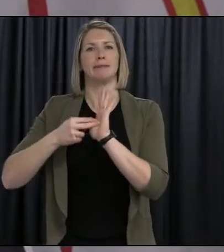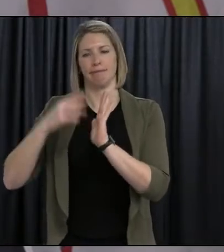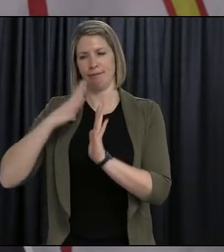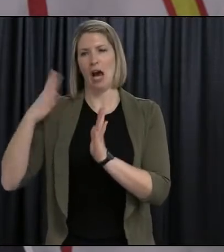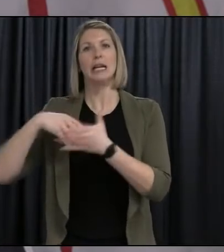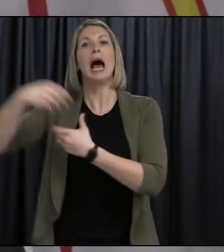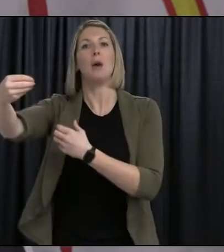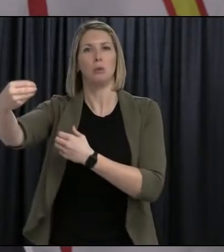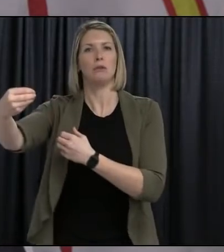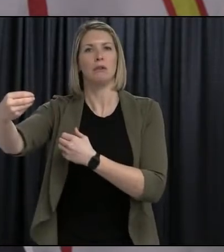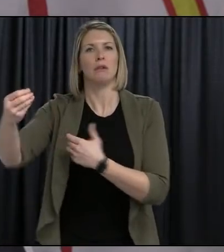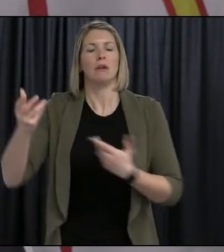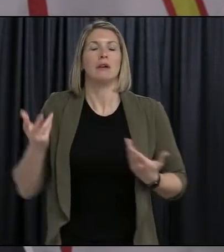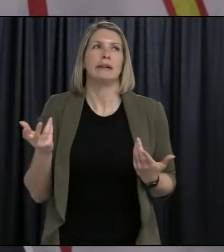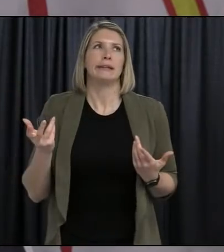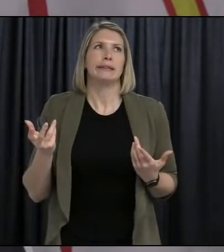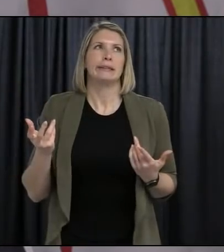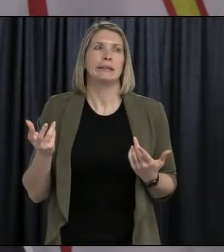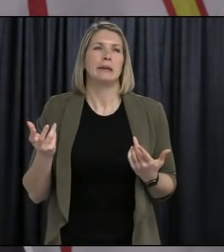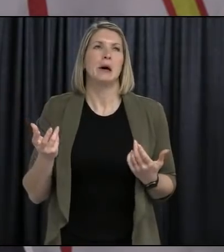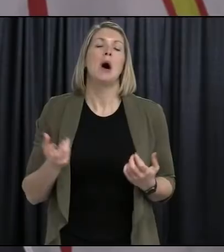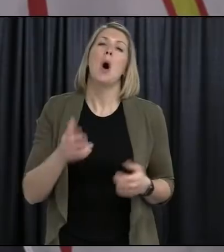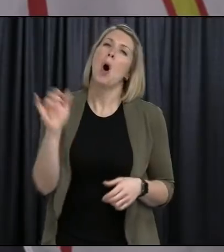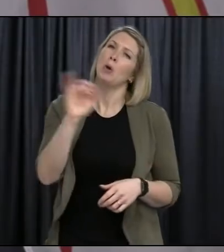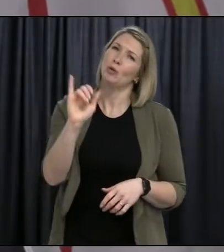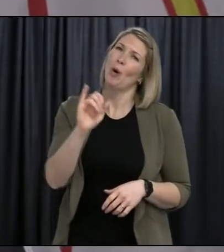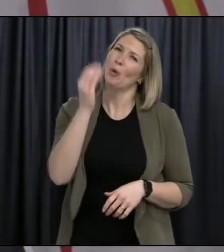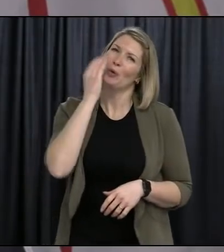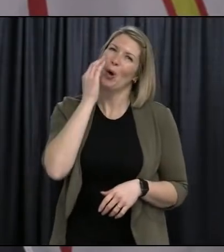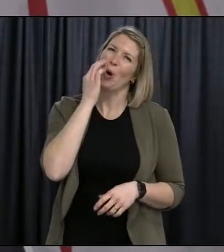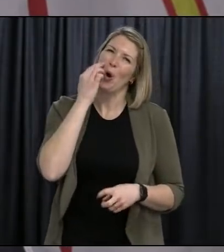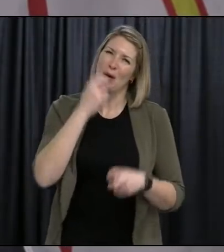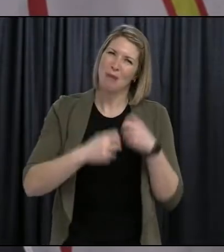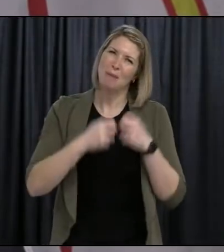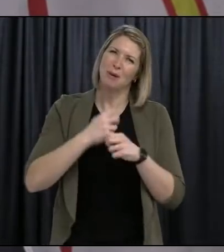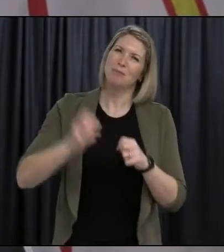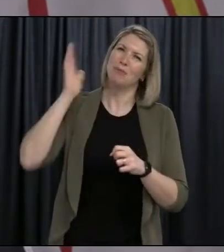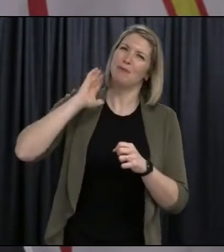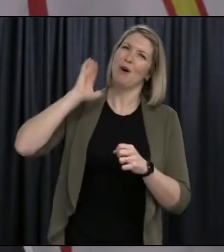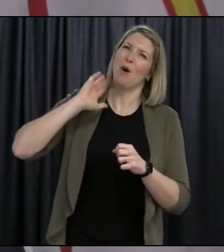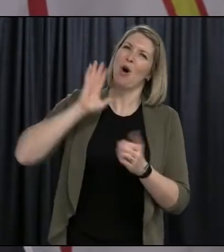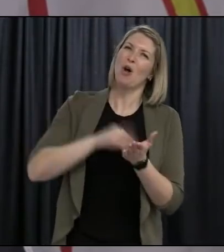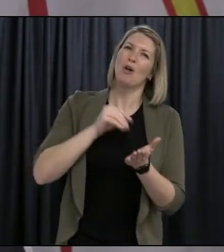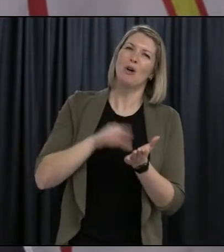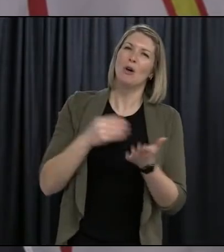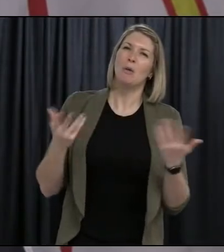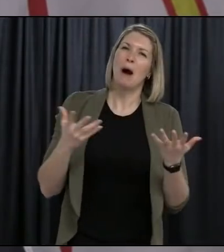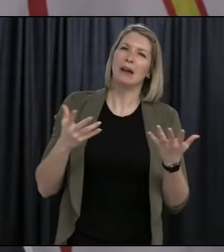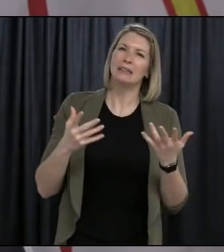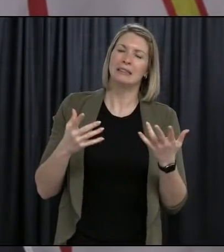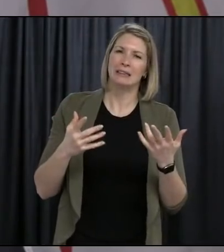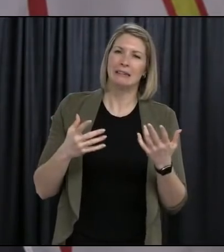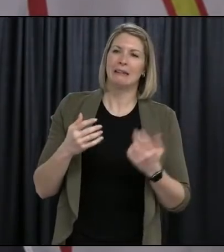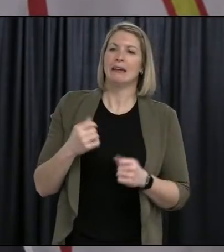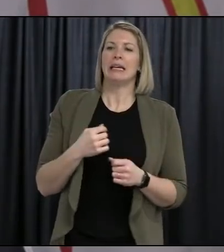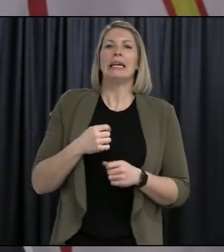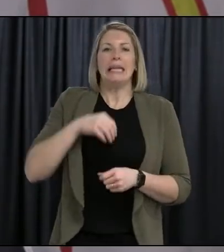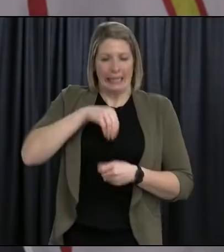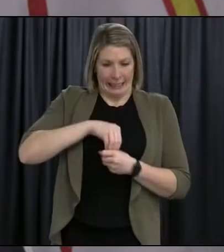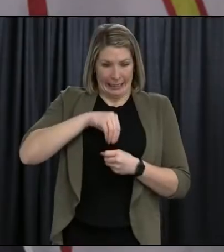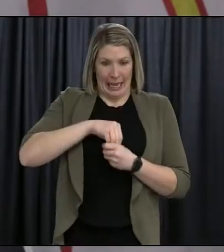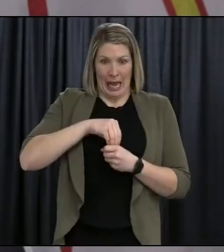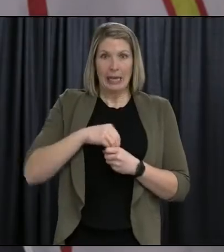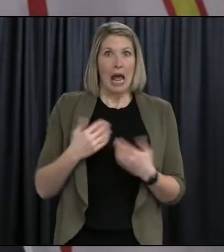people can have dead virus particles in their system, in their nose and other areas for quite a long period of